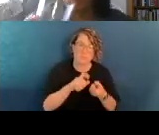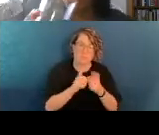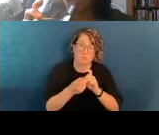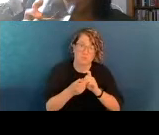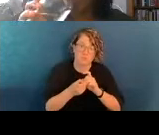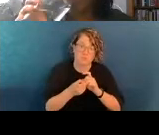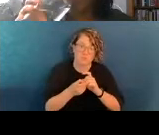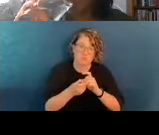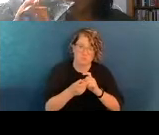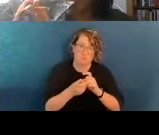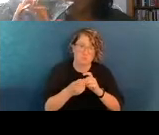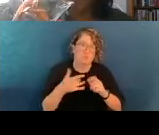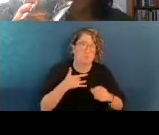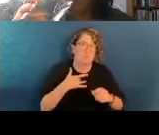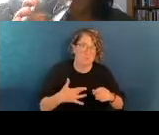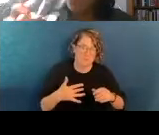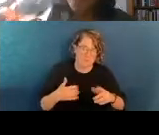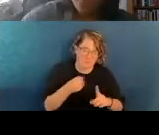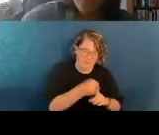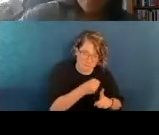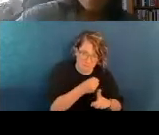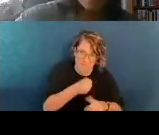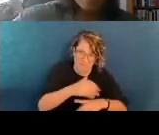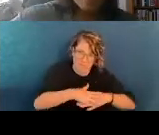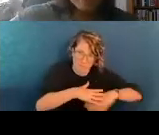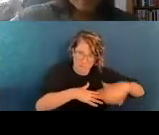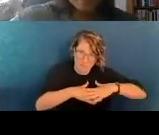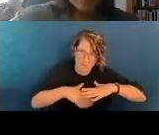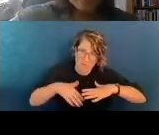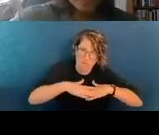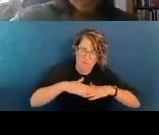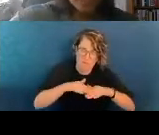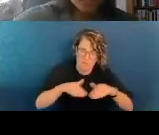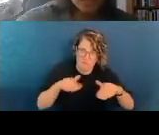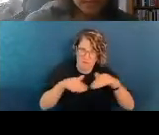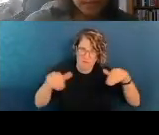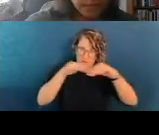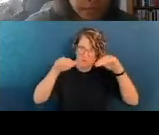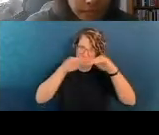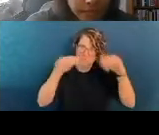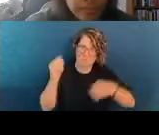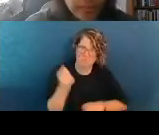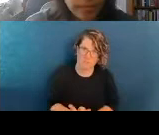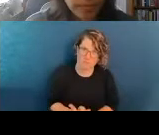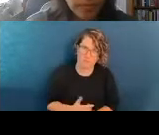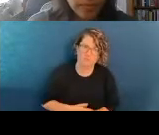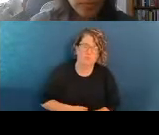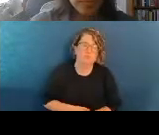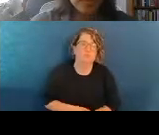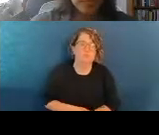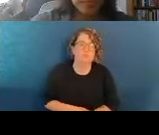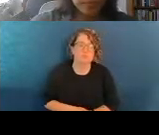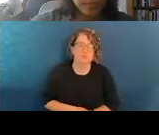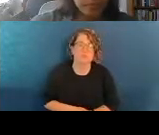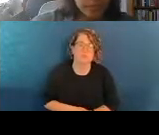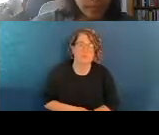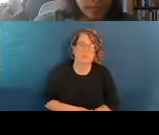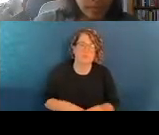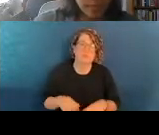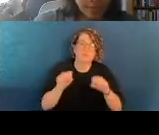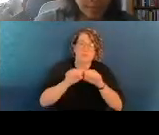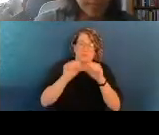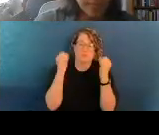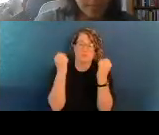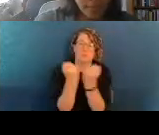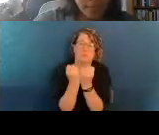the levels. For example, one thing we can point to is that societal shifts at the structural level, which is represented